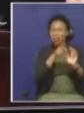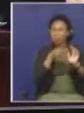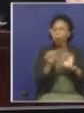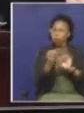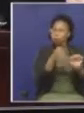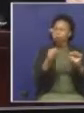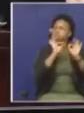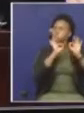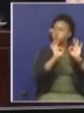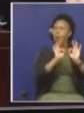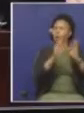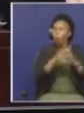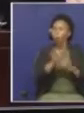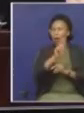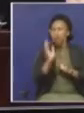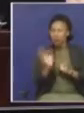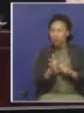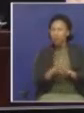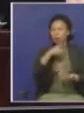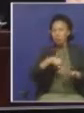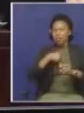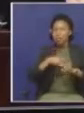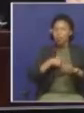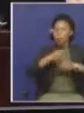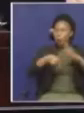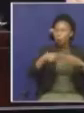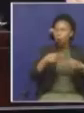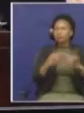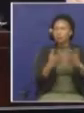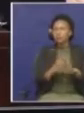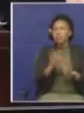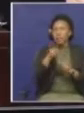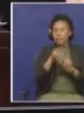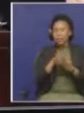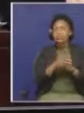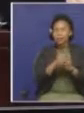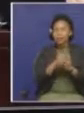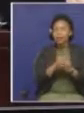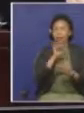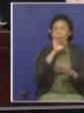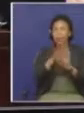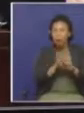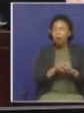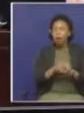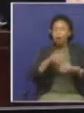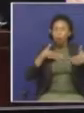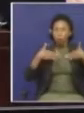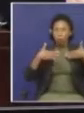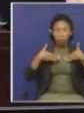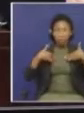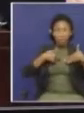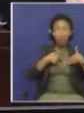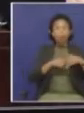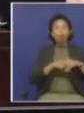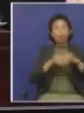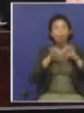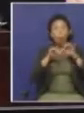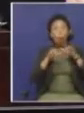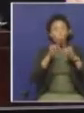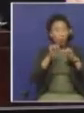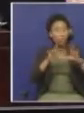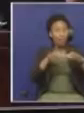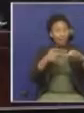public administrative personnel practices. And this blurred the lines in the political administrative interface, and this is what